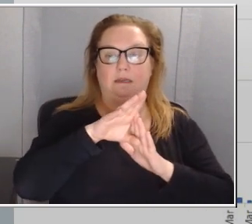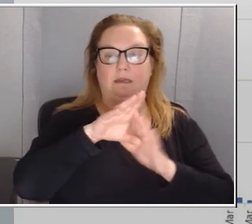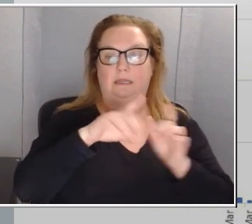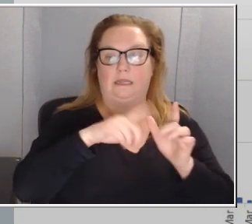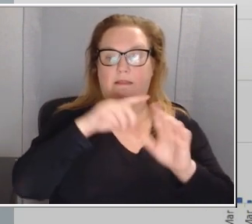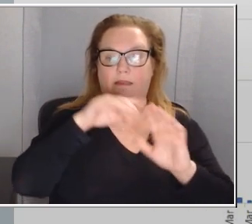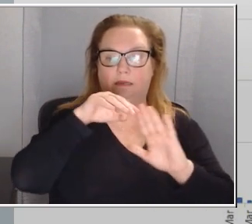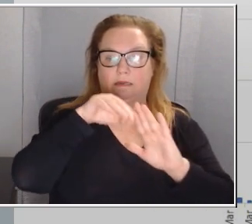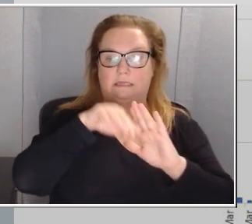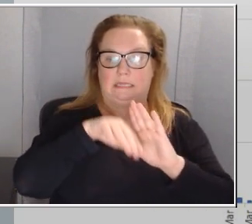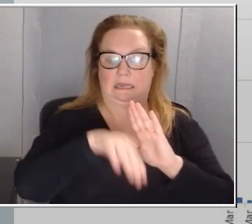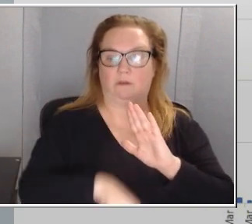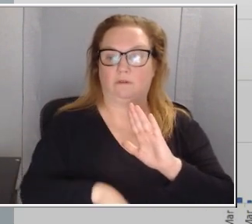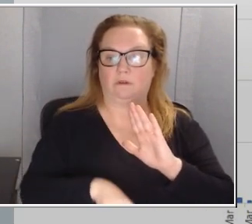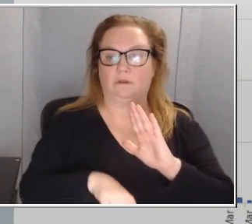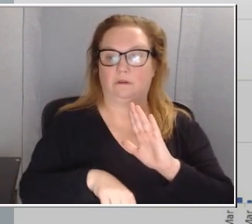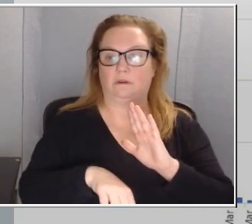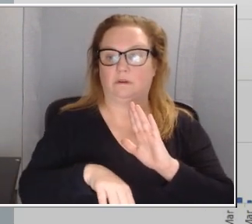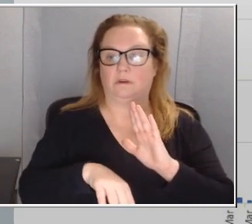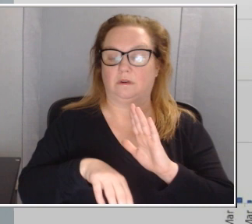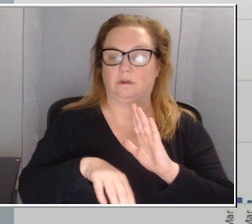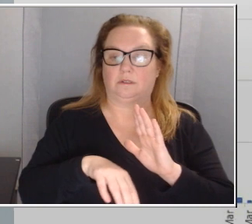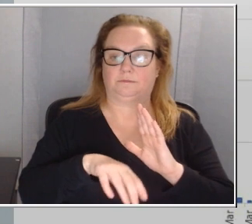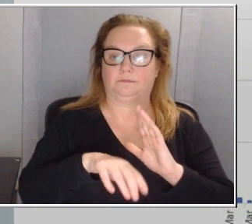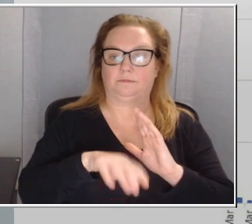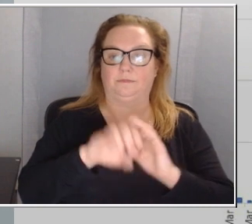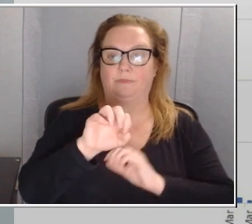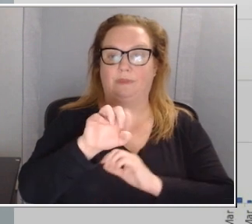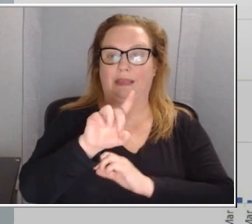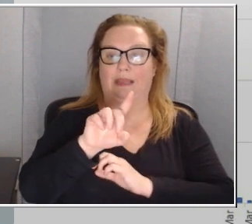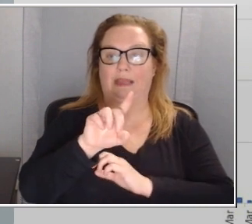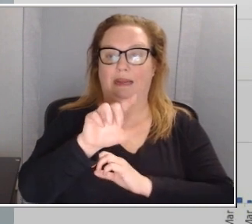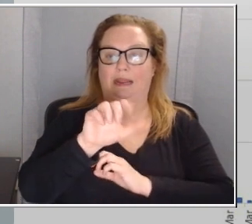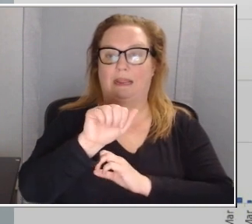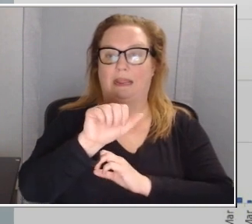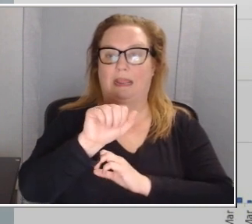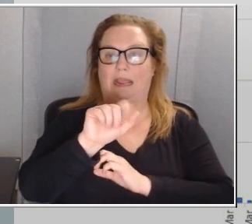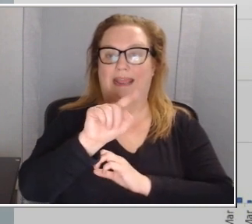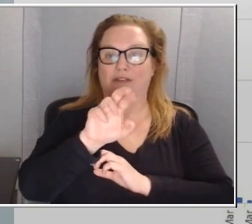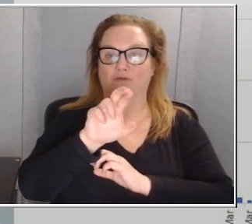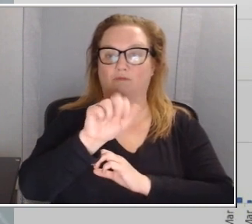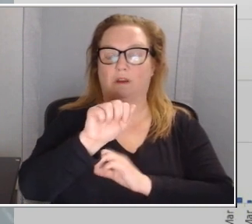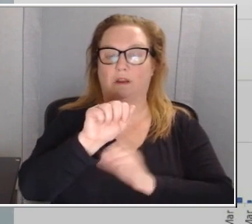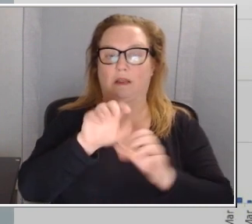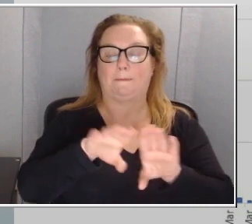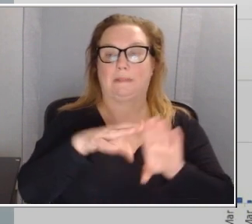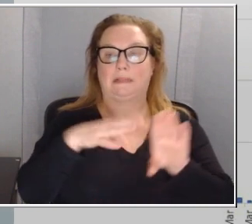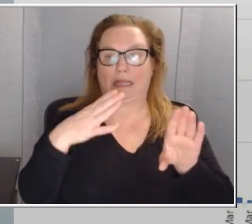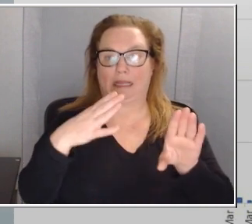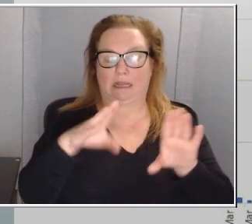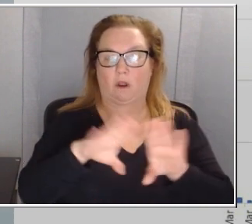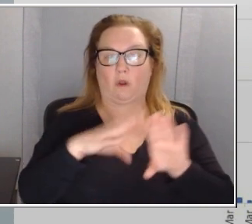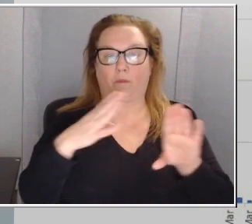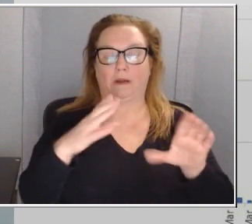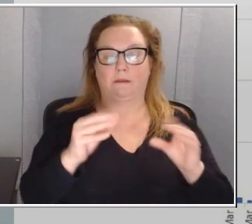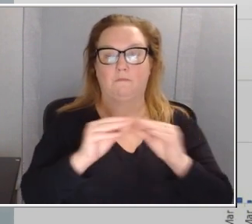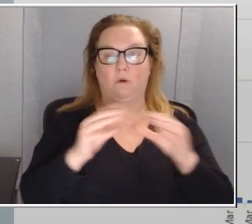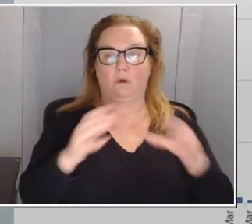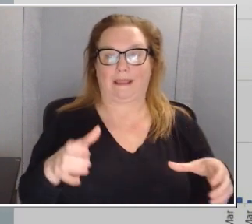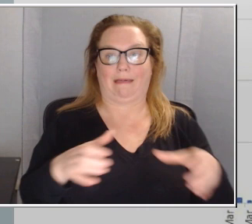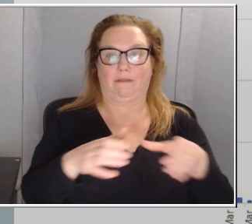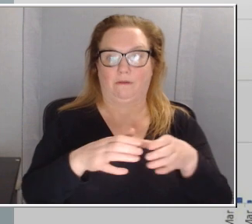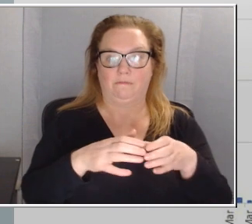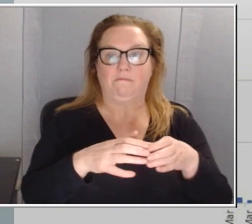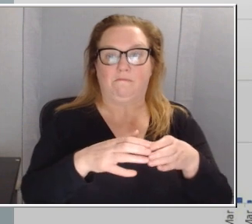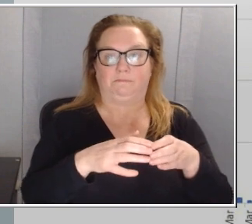side of that curve was the Ad Astra plan, where there was a gradual reopening to allow more gathering and the like. At